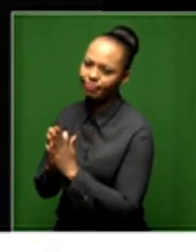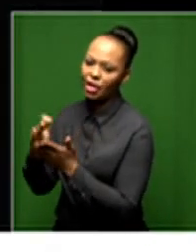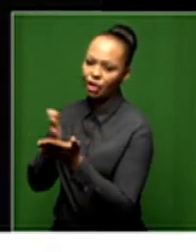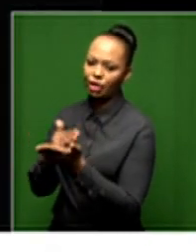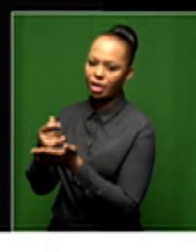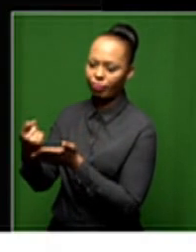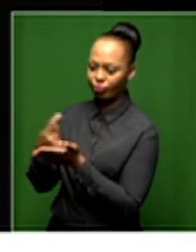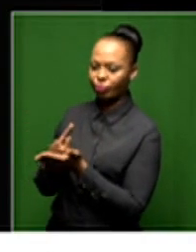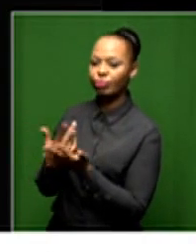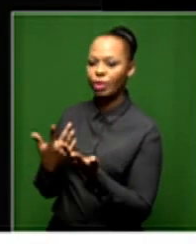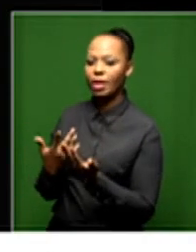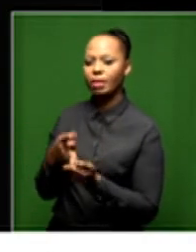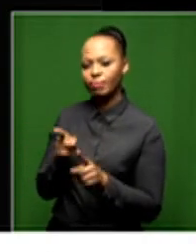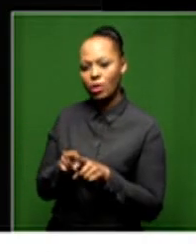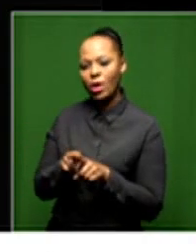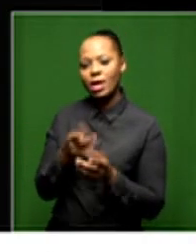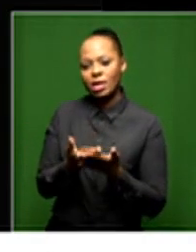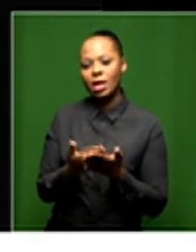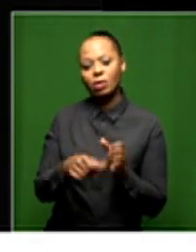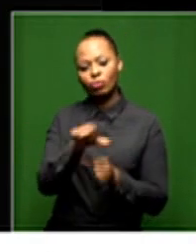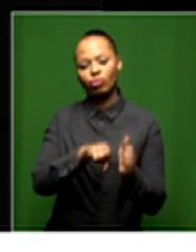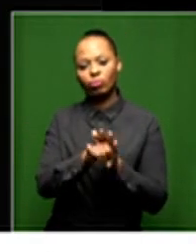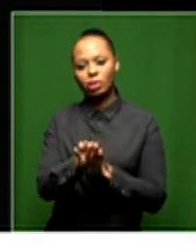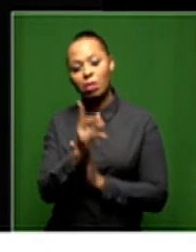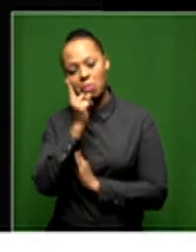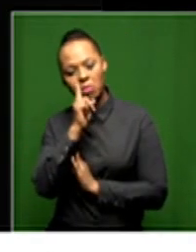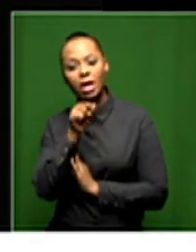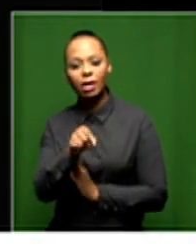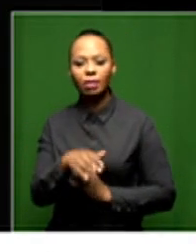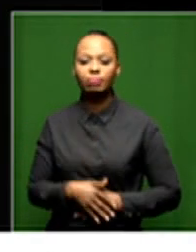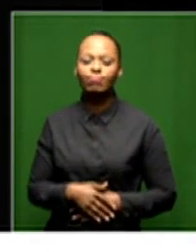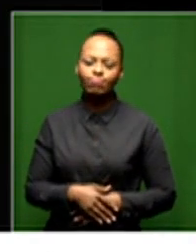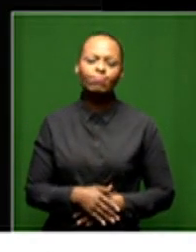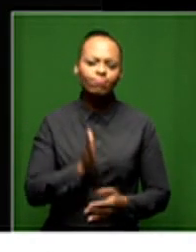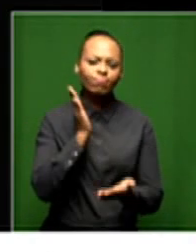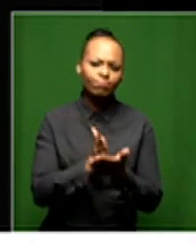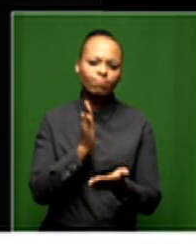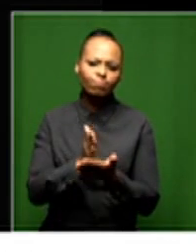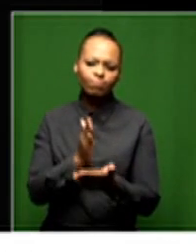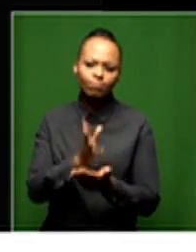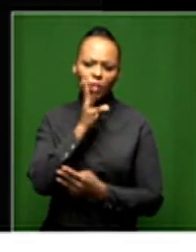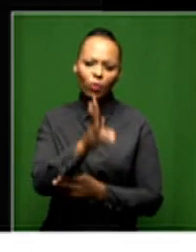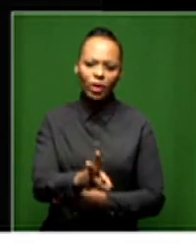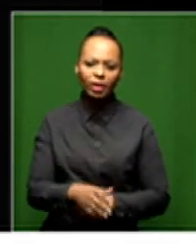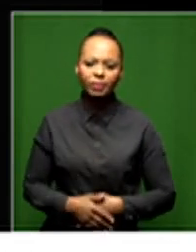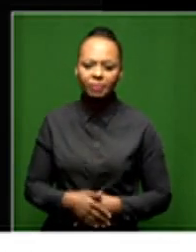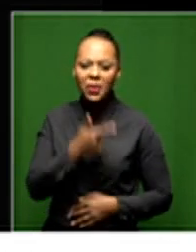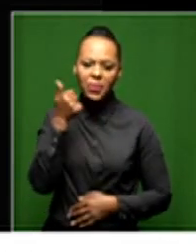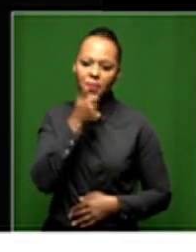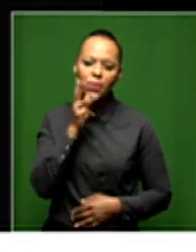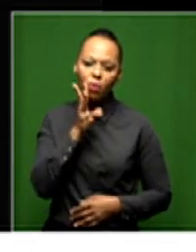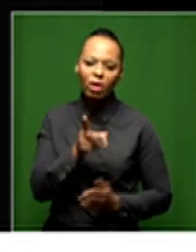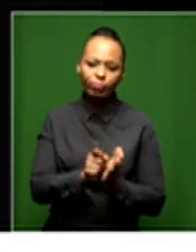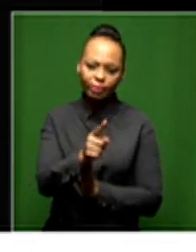us so we can be able to check it out. I sure will when I get it. It won't be long from now. Thank you so